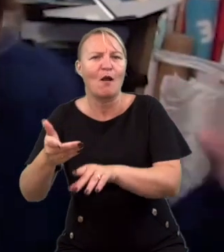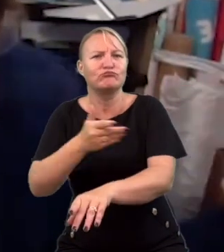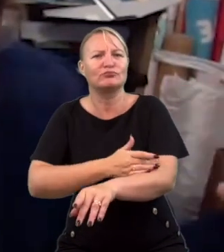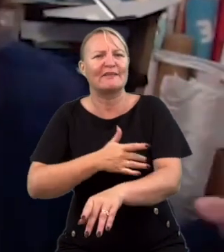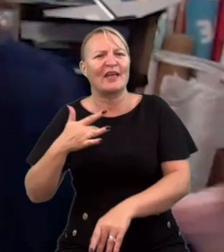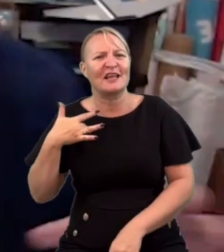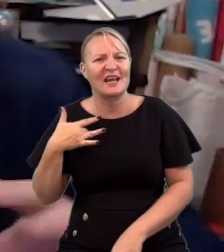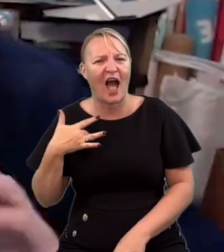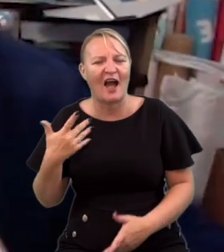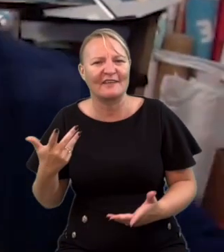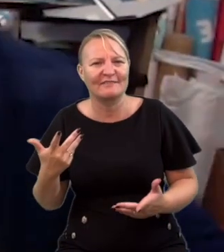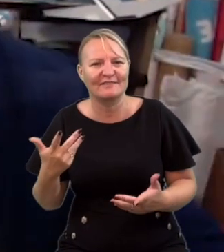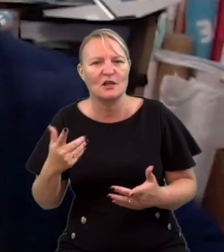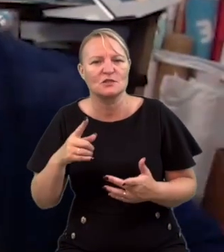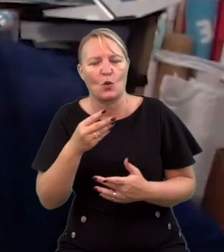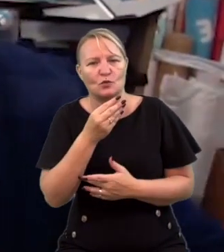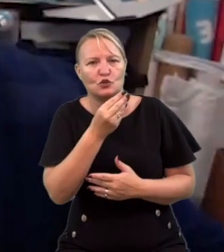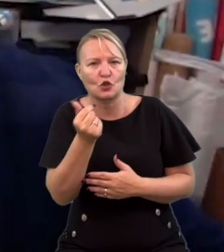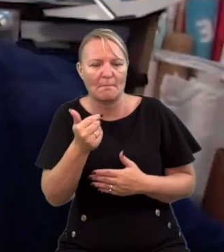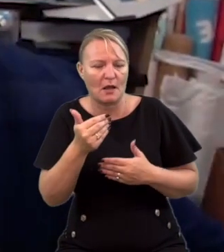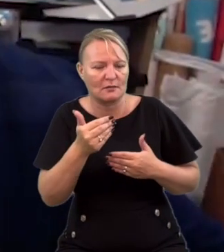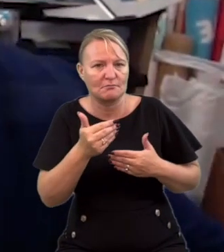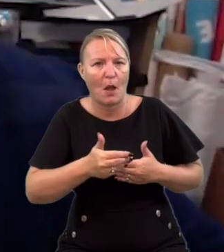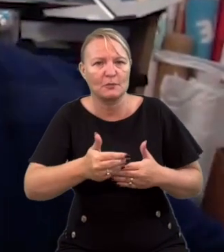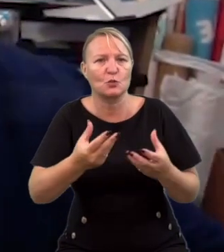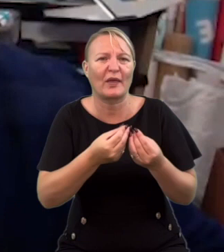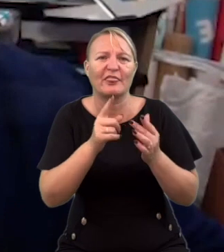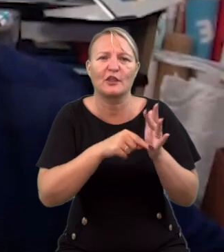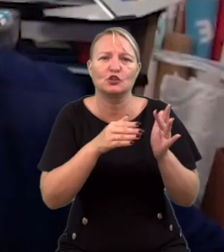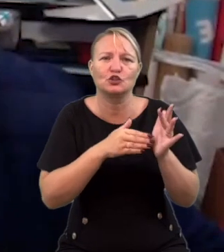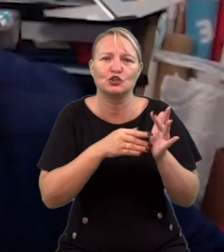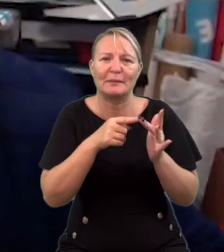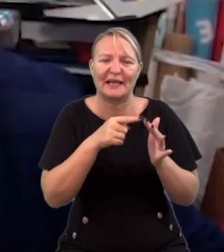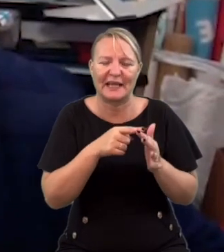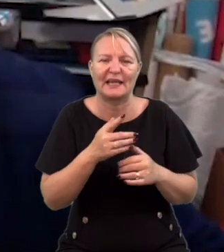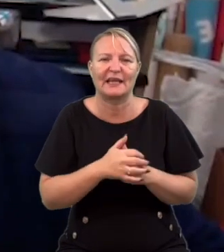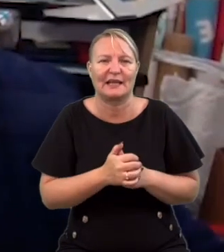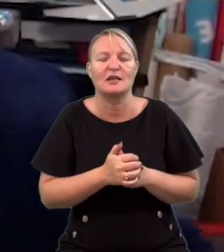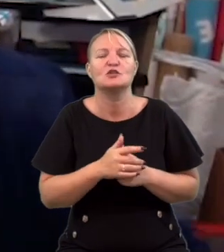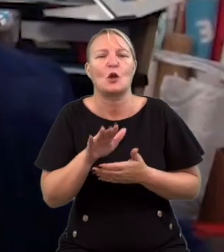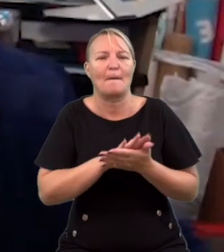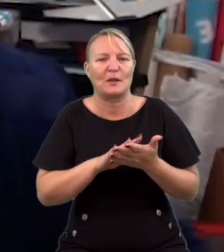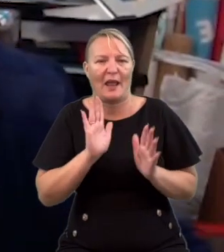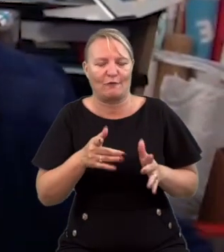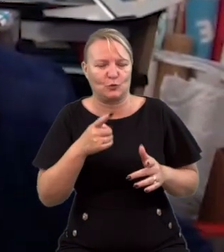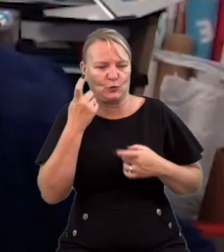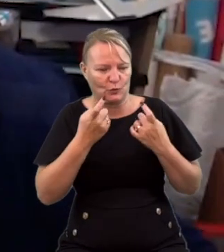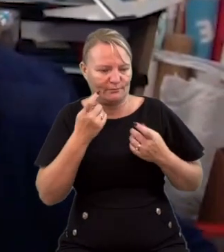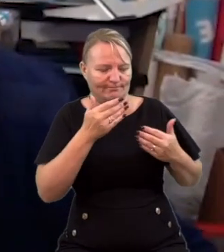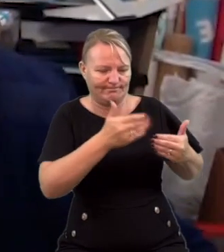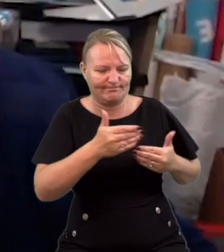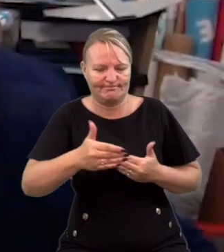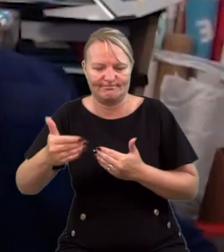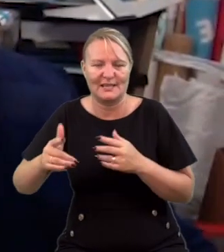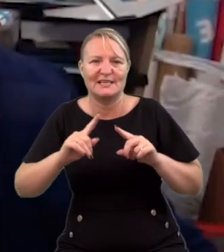imaginations of his previous life, and also the stories with Jimmy. And we do that through configuring the